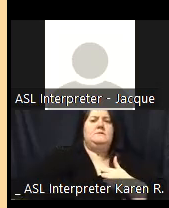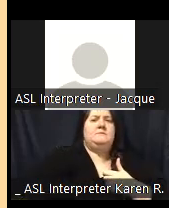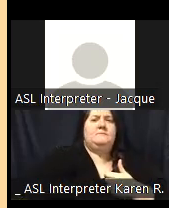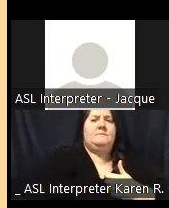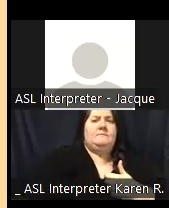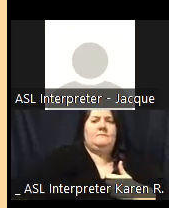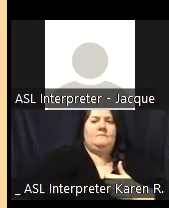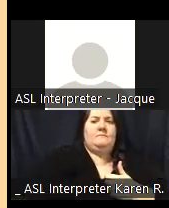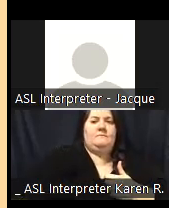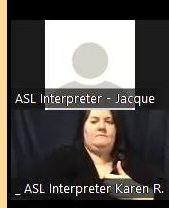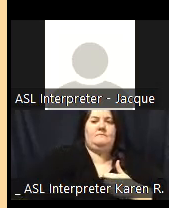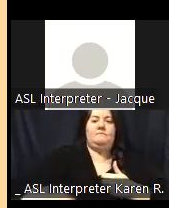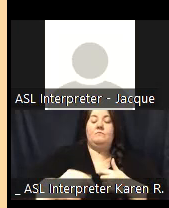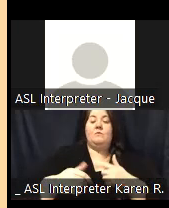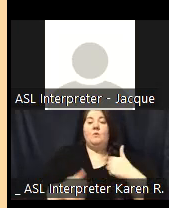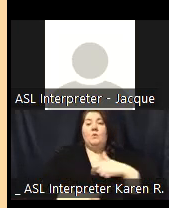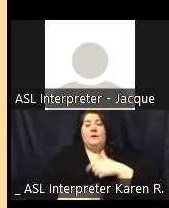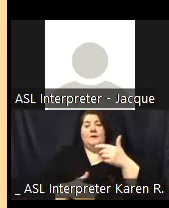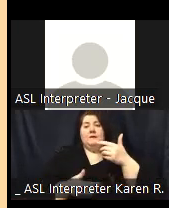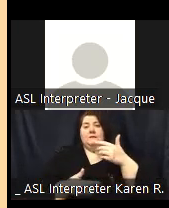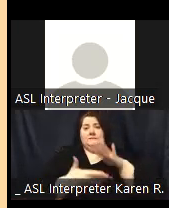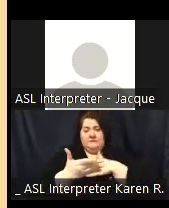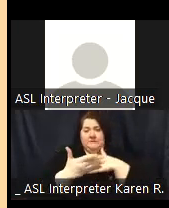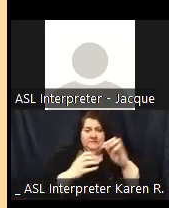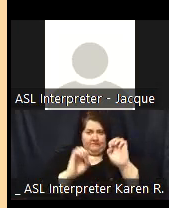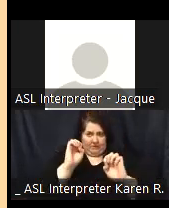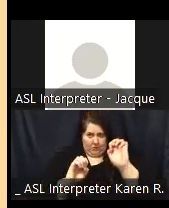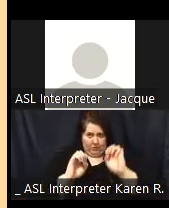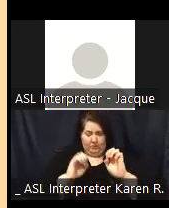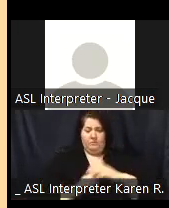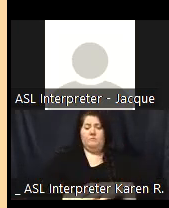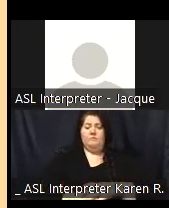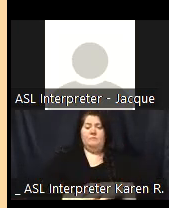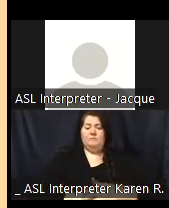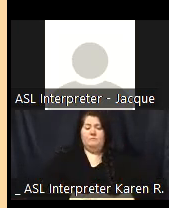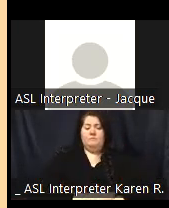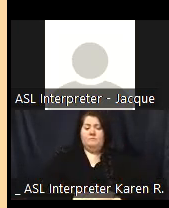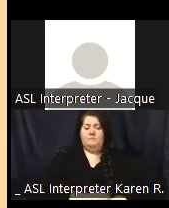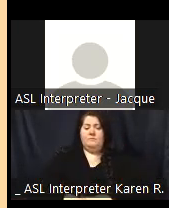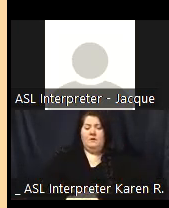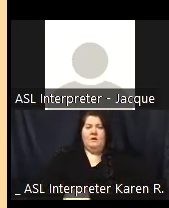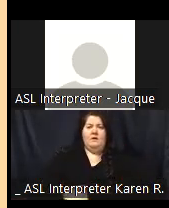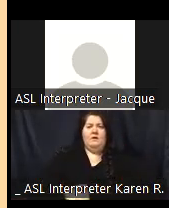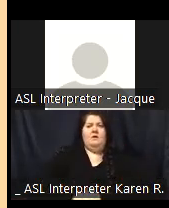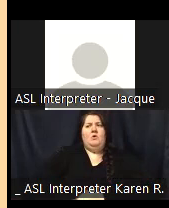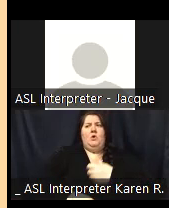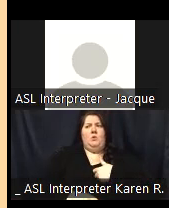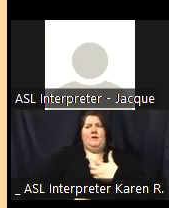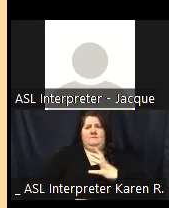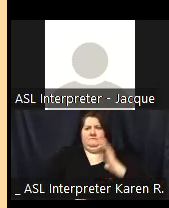When we are scheduling an evaluation, we have encountered in the